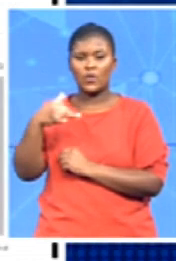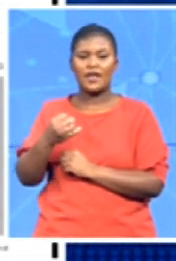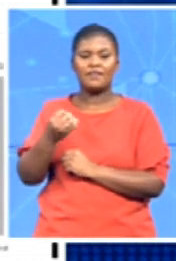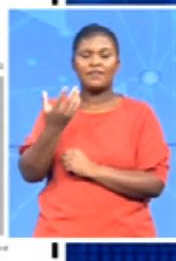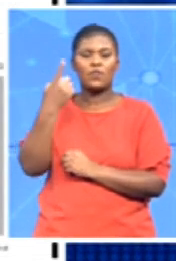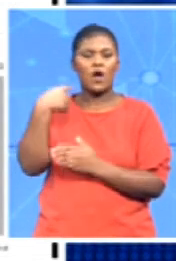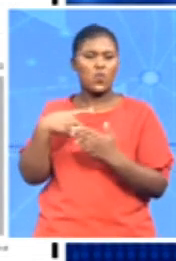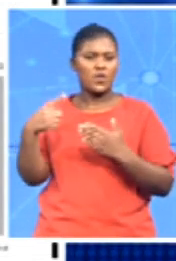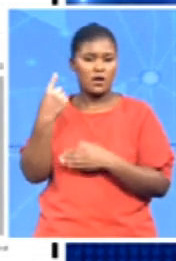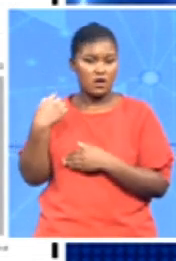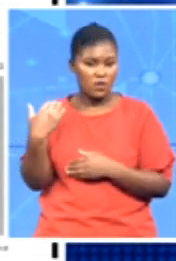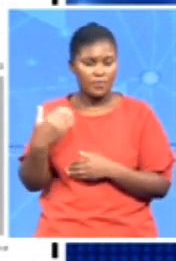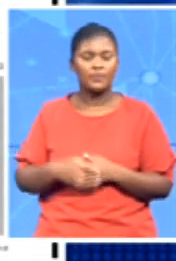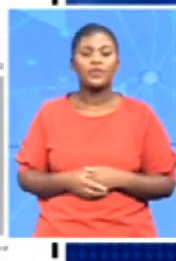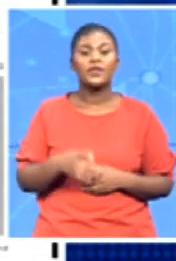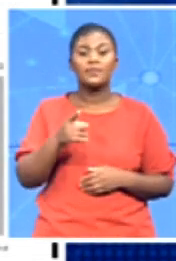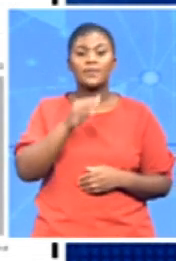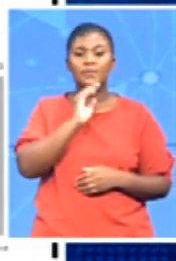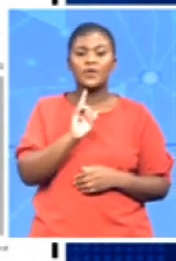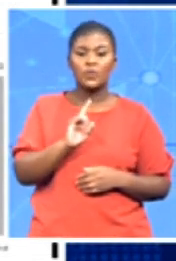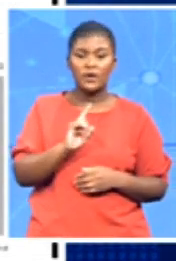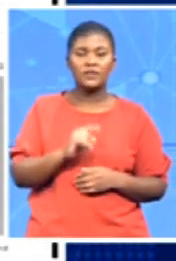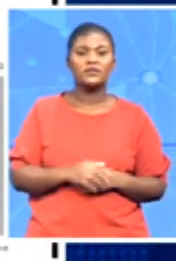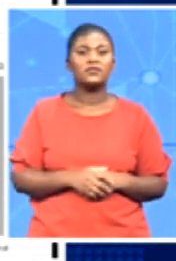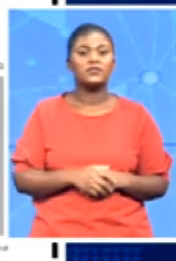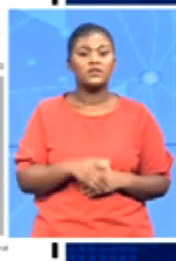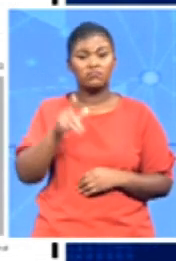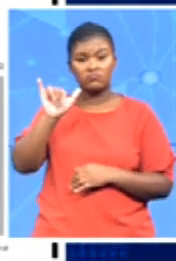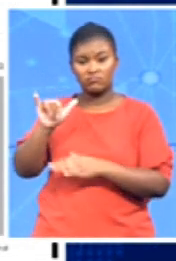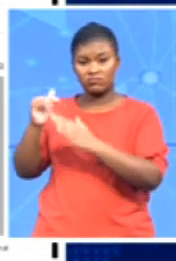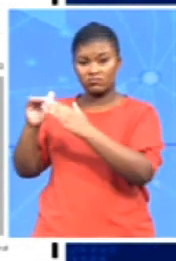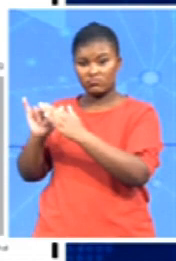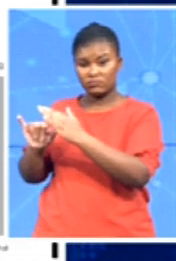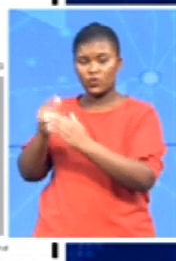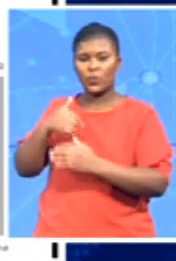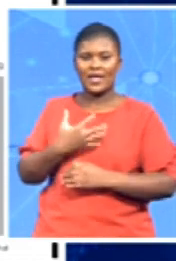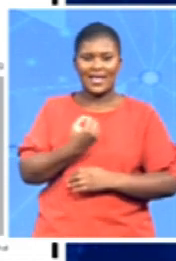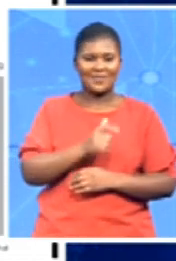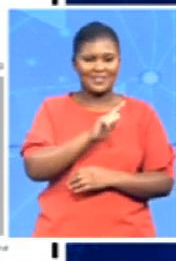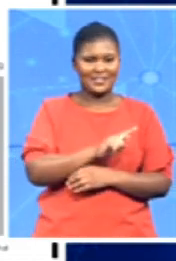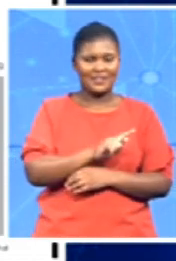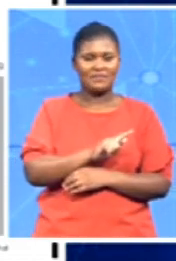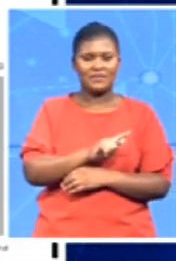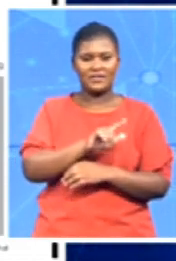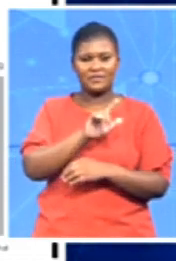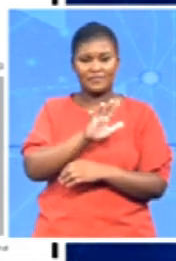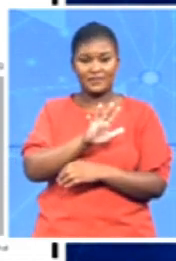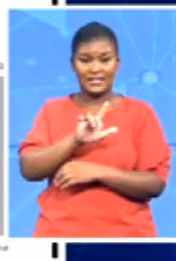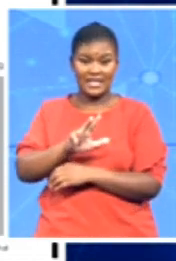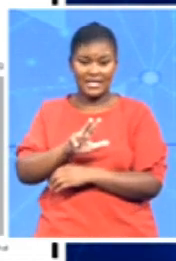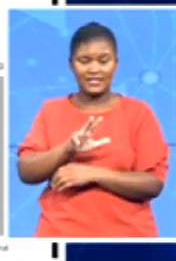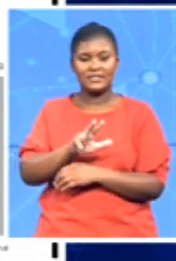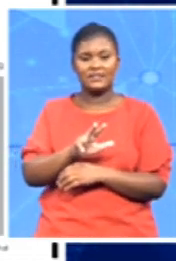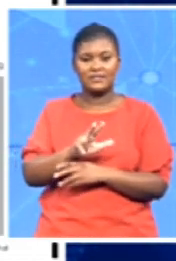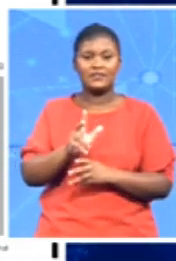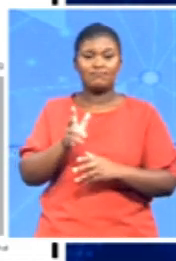means that in quarantine and isolation, we only have 758. I say only 758. 758 still affect